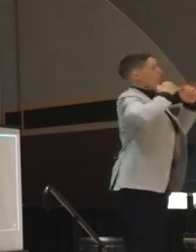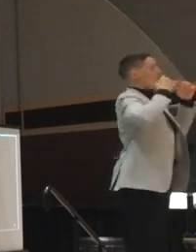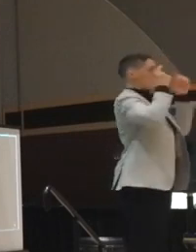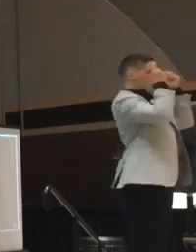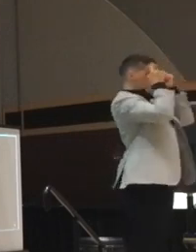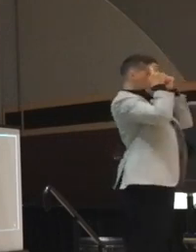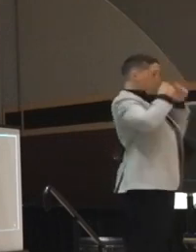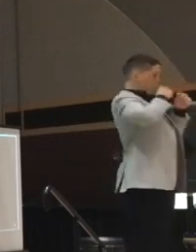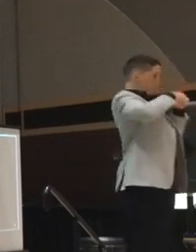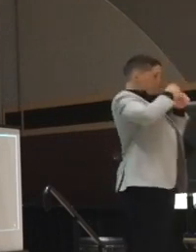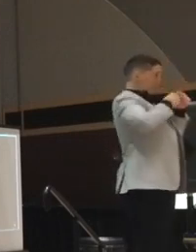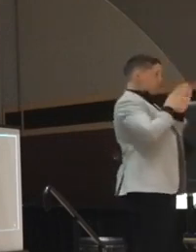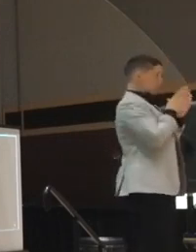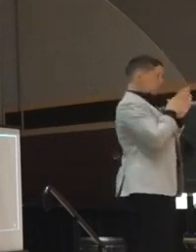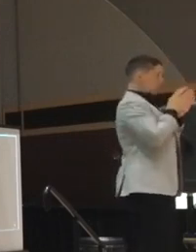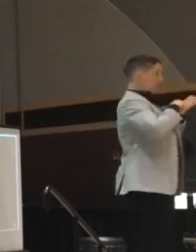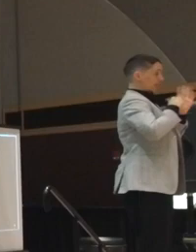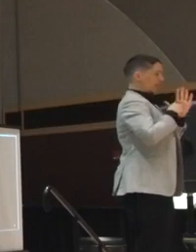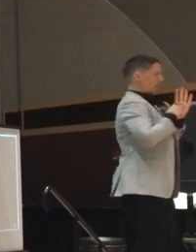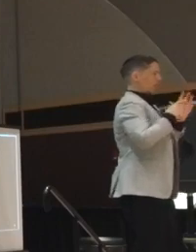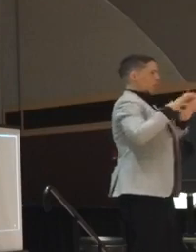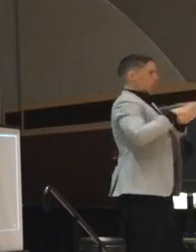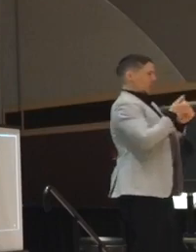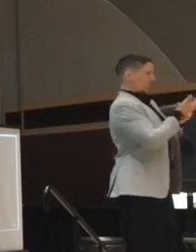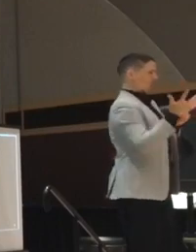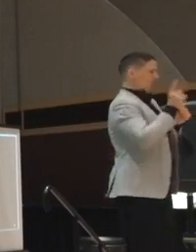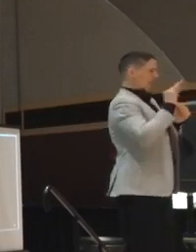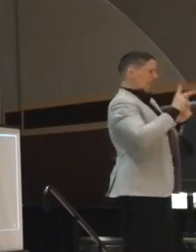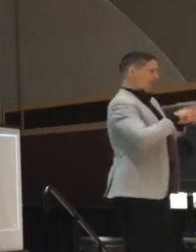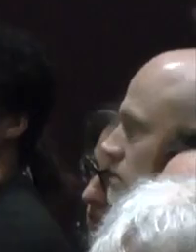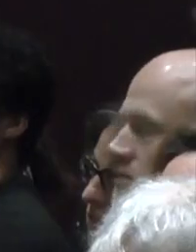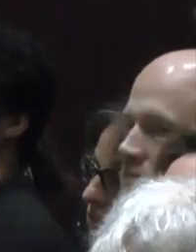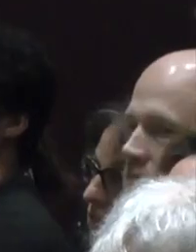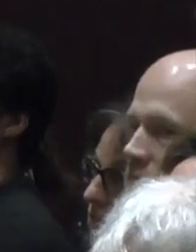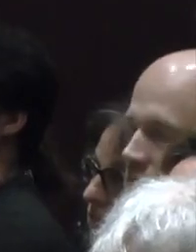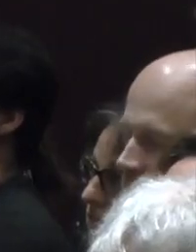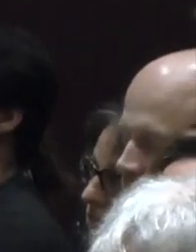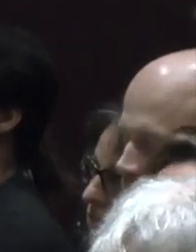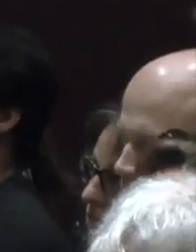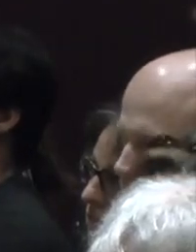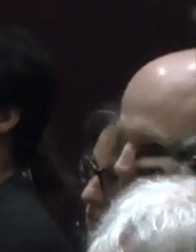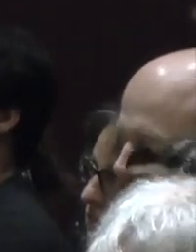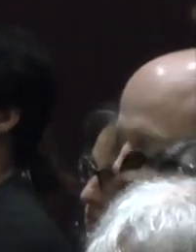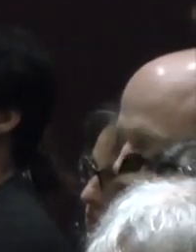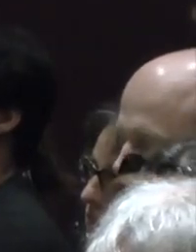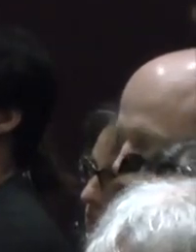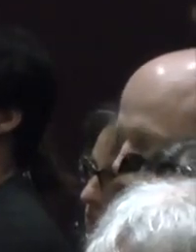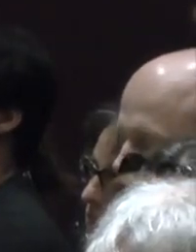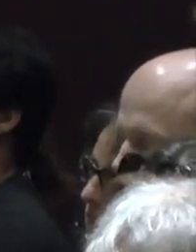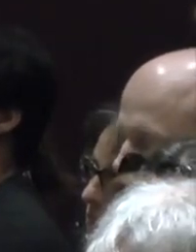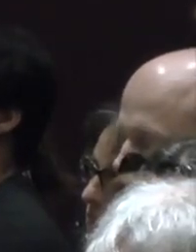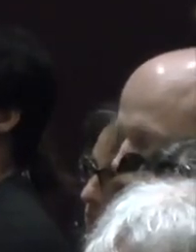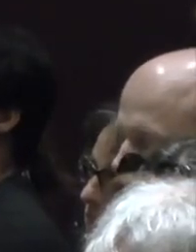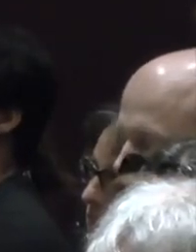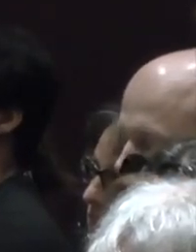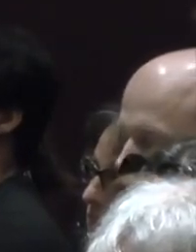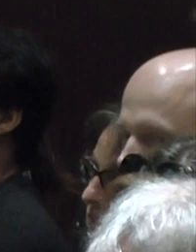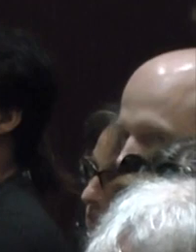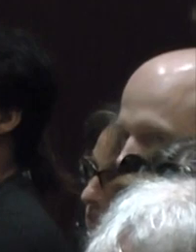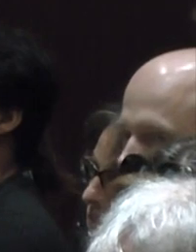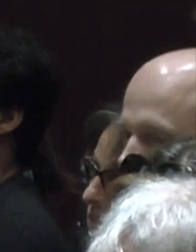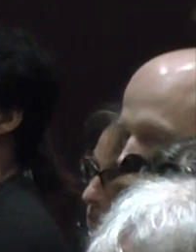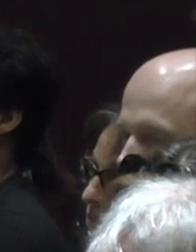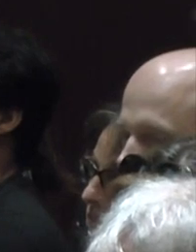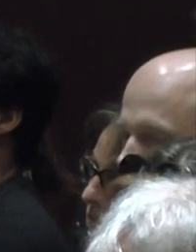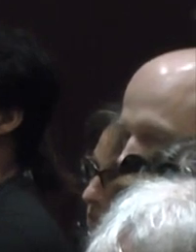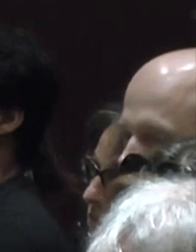problem. I was saying for kids who aren't like me, who don't get into a good manager for their first